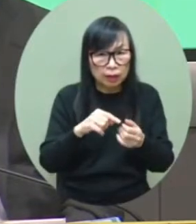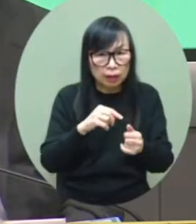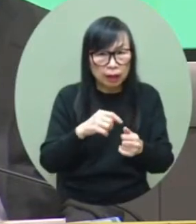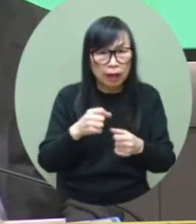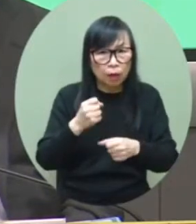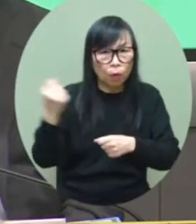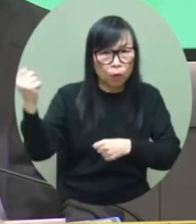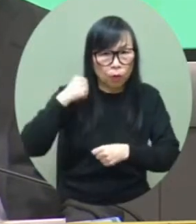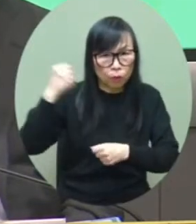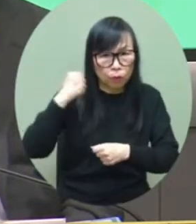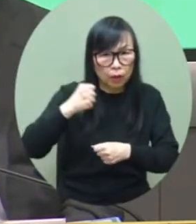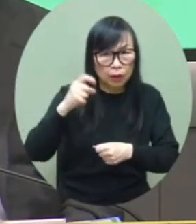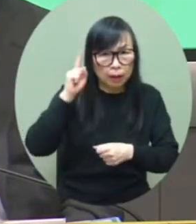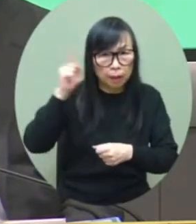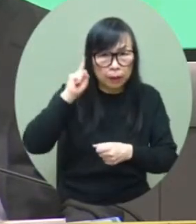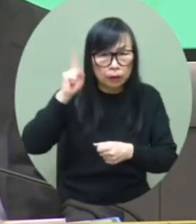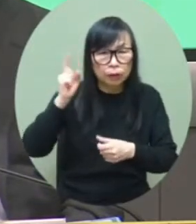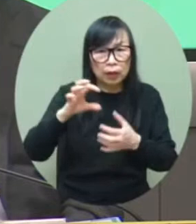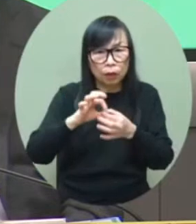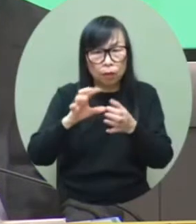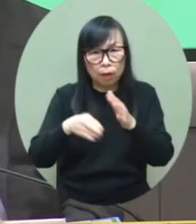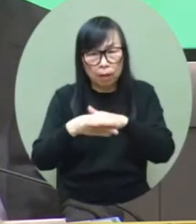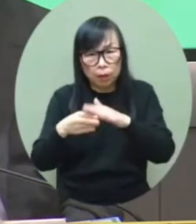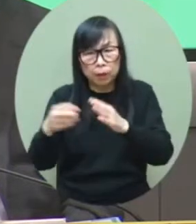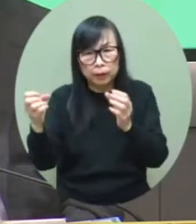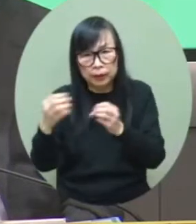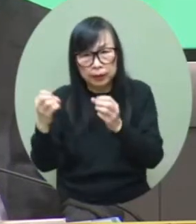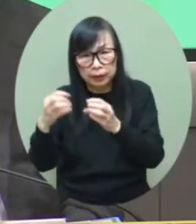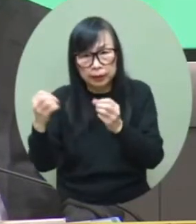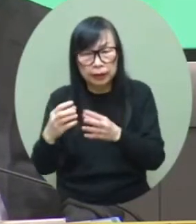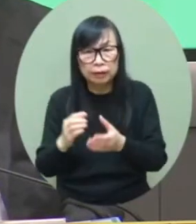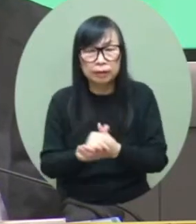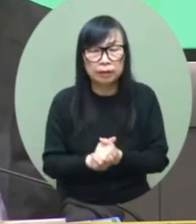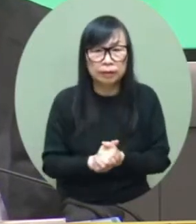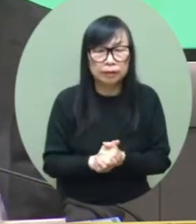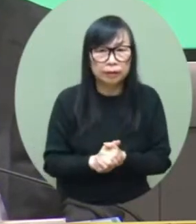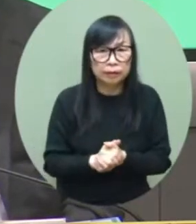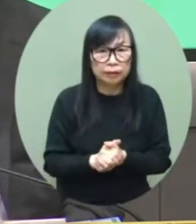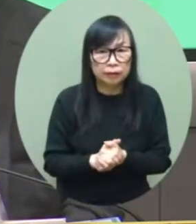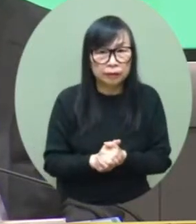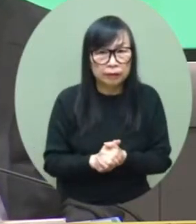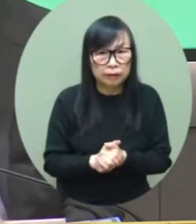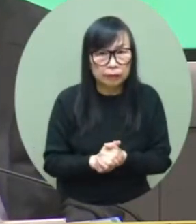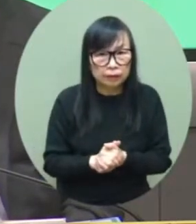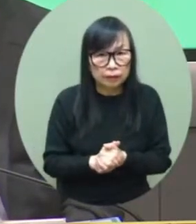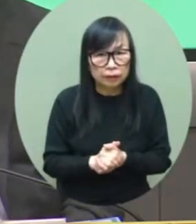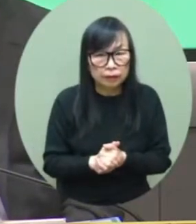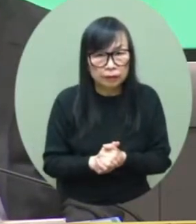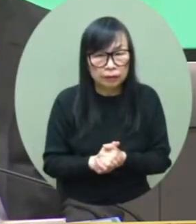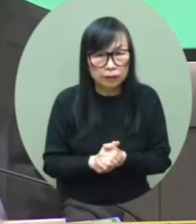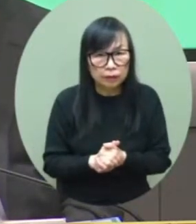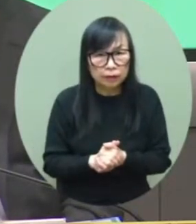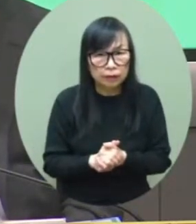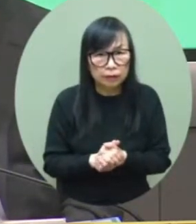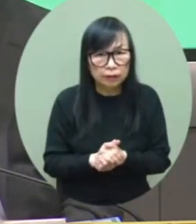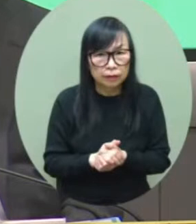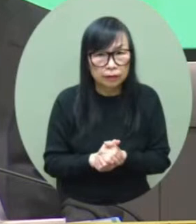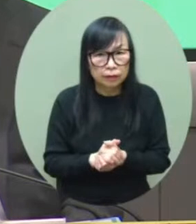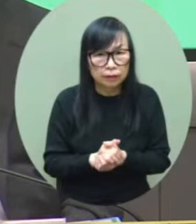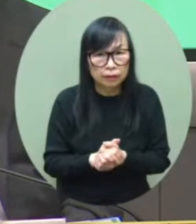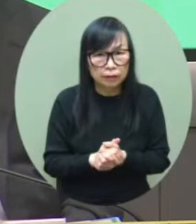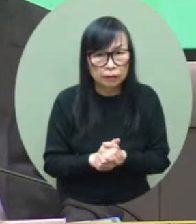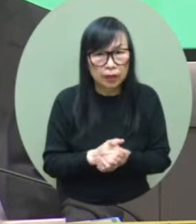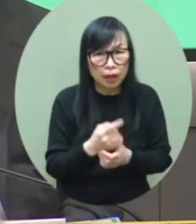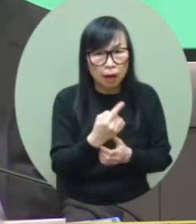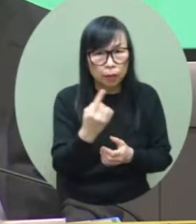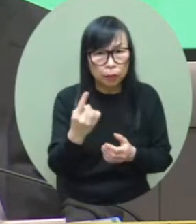Transport and Logistics Bureau had daily discussion with the mainland authorities. And so